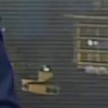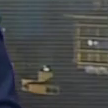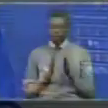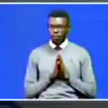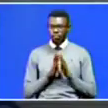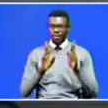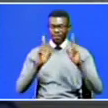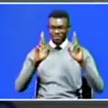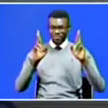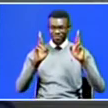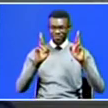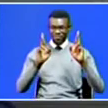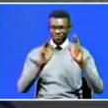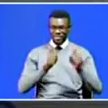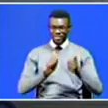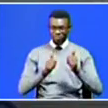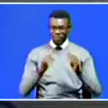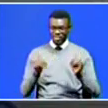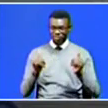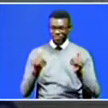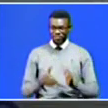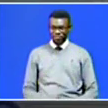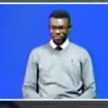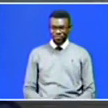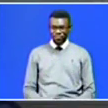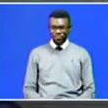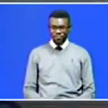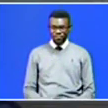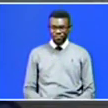City with the latest in the world of sports.